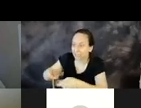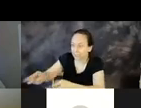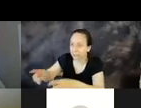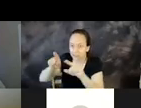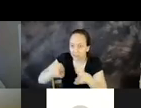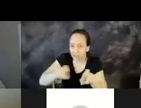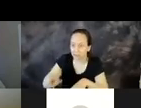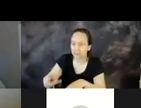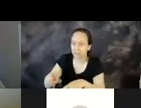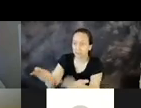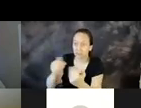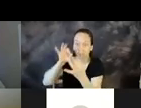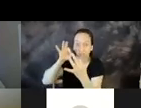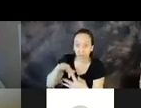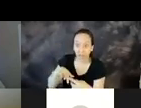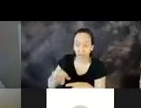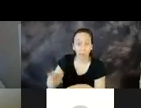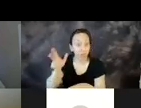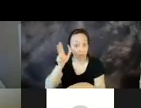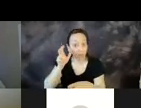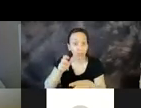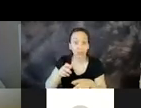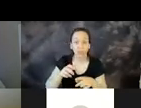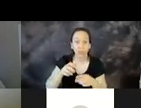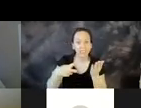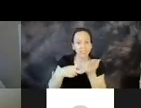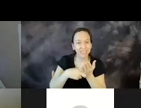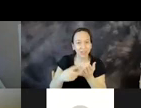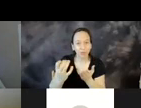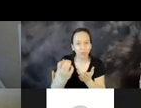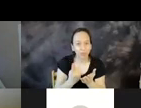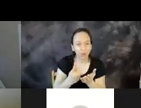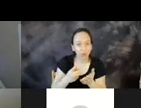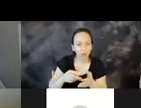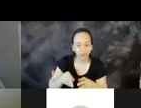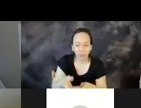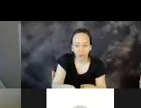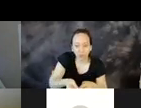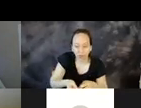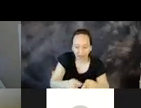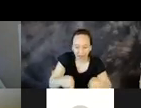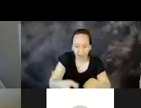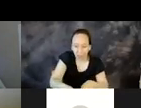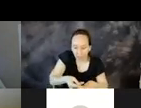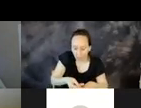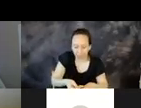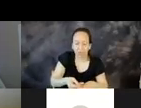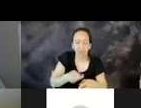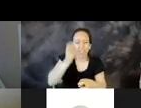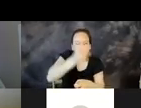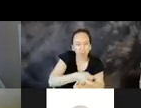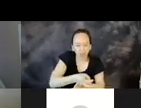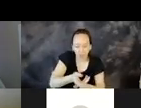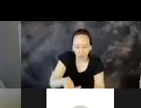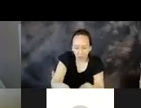user testing that the ticket and receipt return tray was difficult for users with limited manual dexterity to operate. In the original